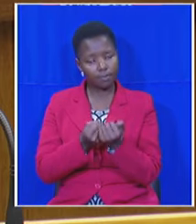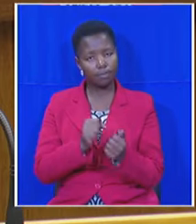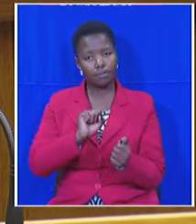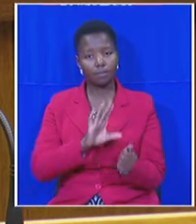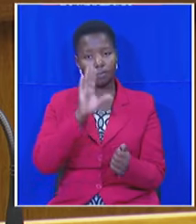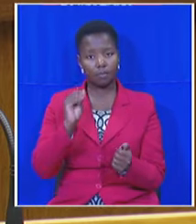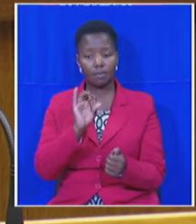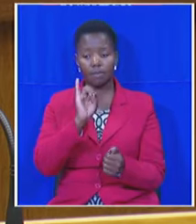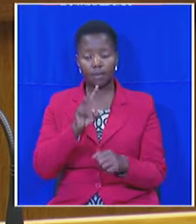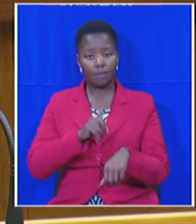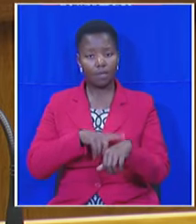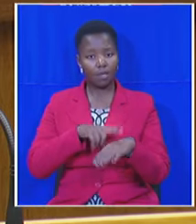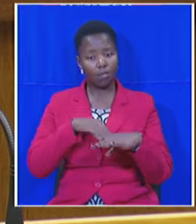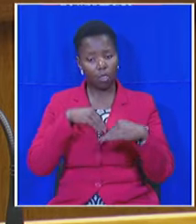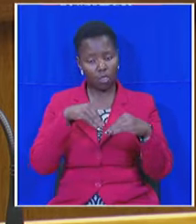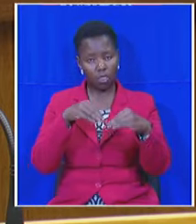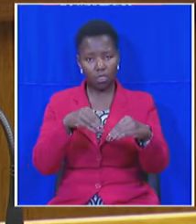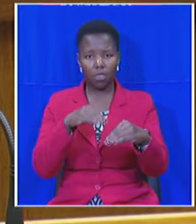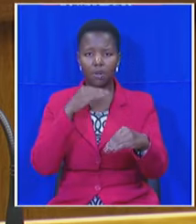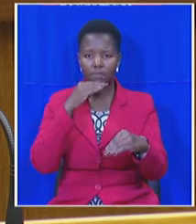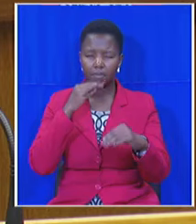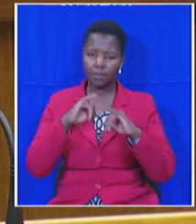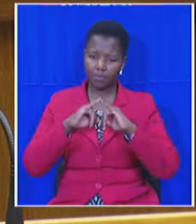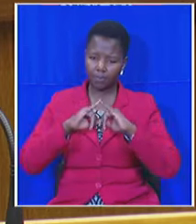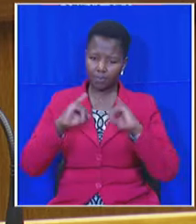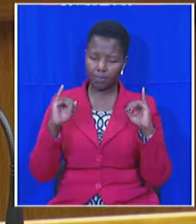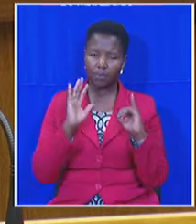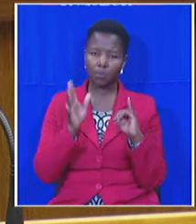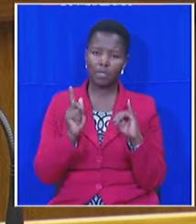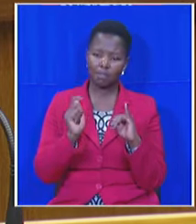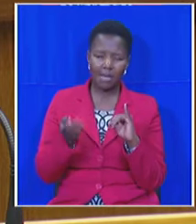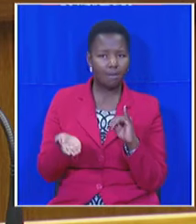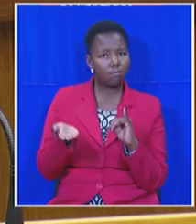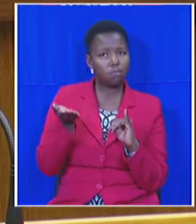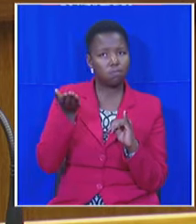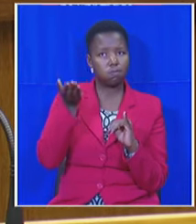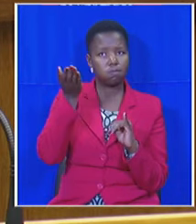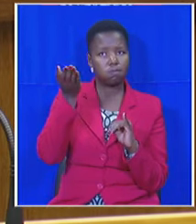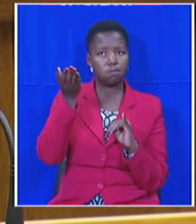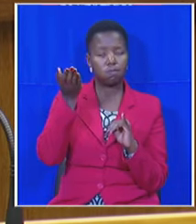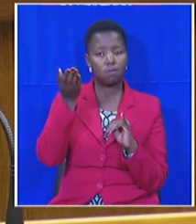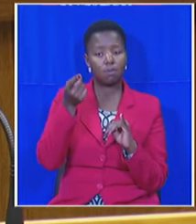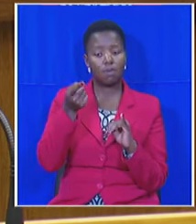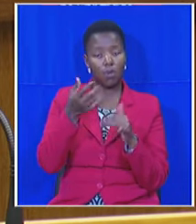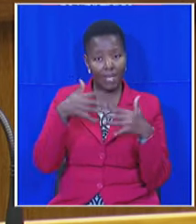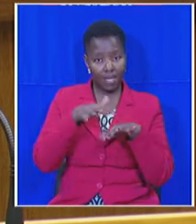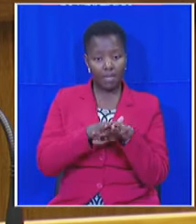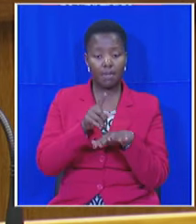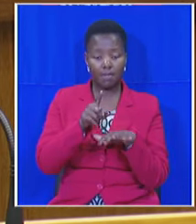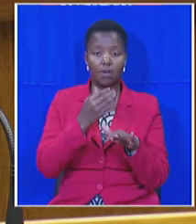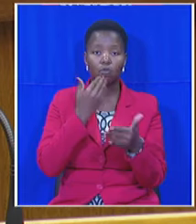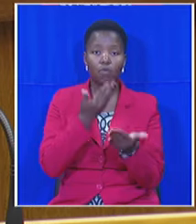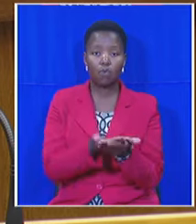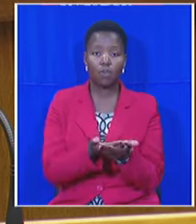will surely result in the astronomical escalation of the cost to implement the defense review. We would also like to urge